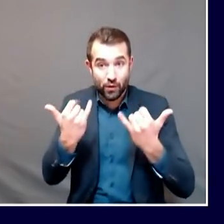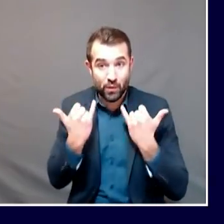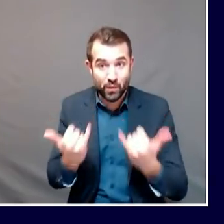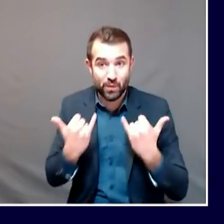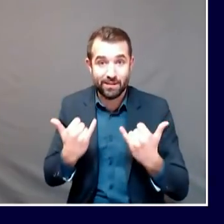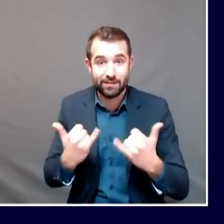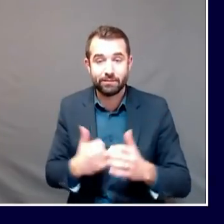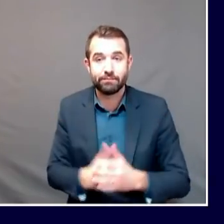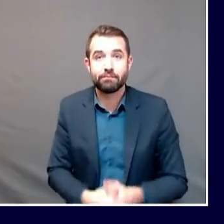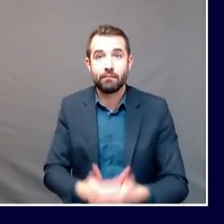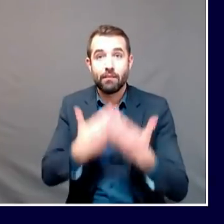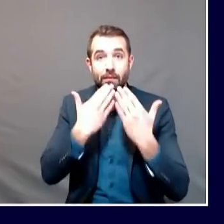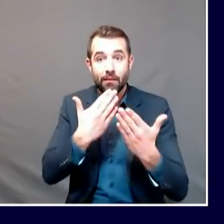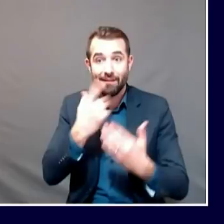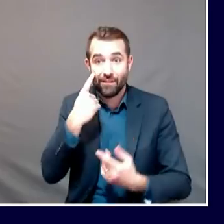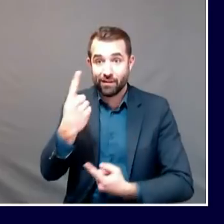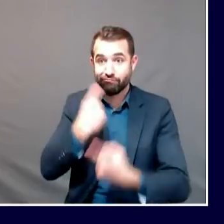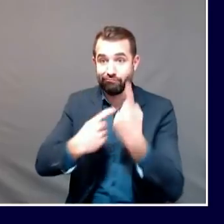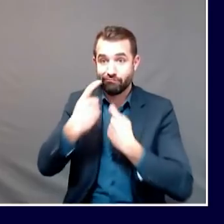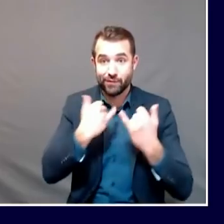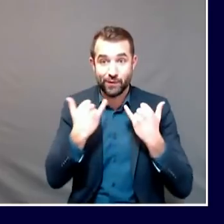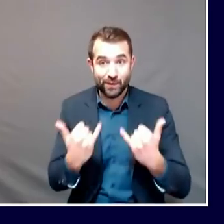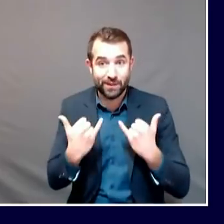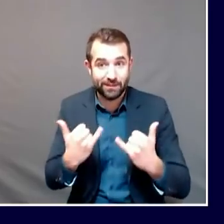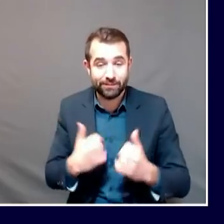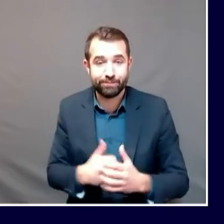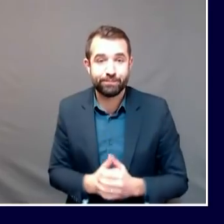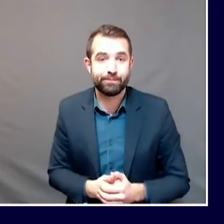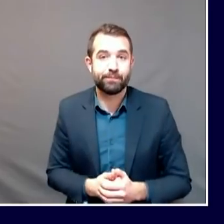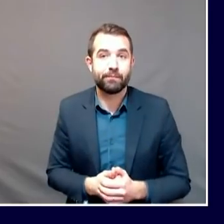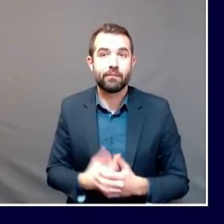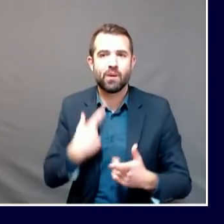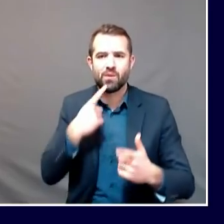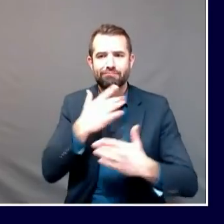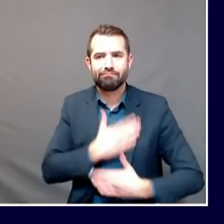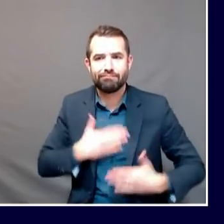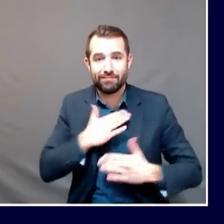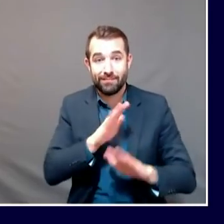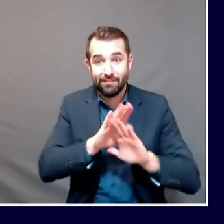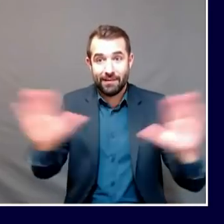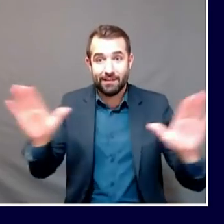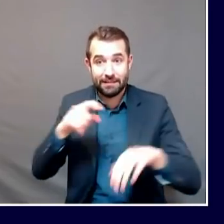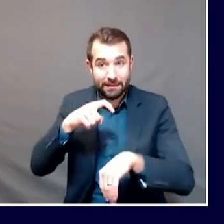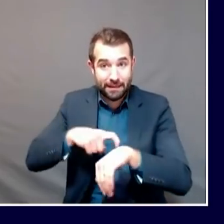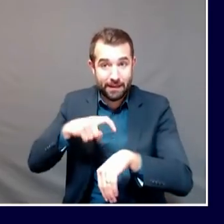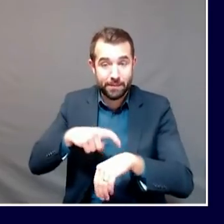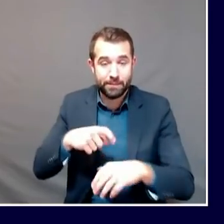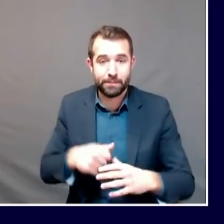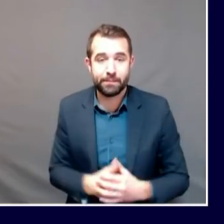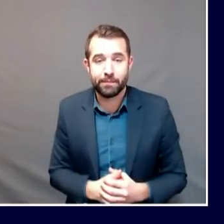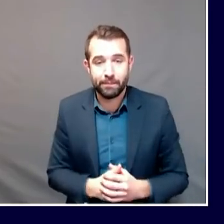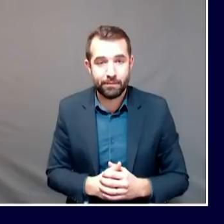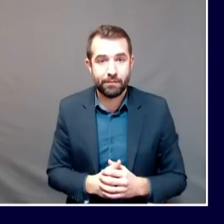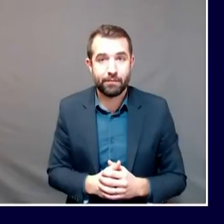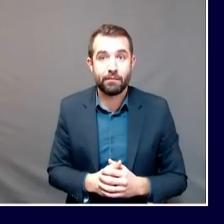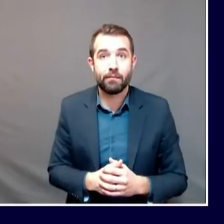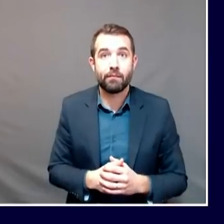up the questions this afternoon, as well as for everyone who's tuned in this afternoon. As I just mentioned in connection with Patrick's